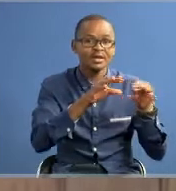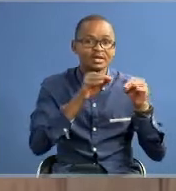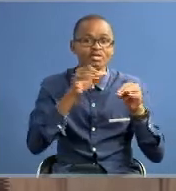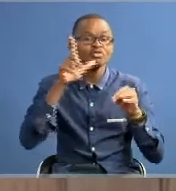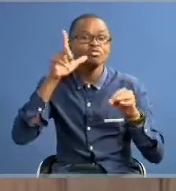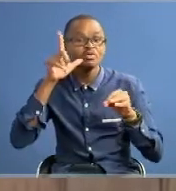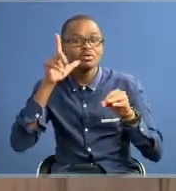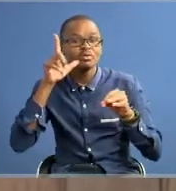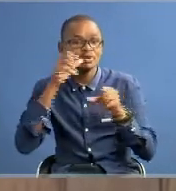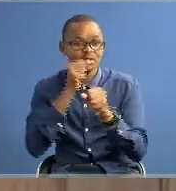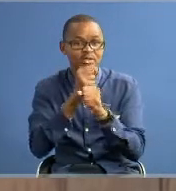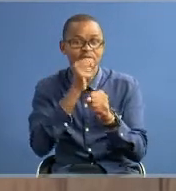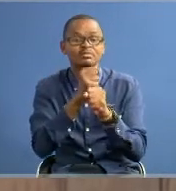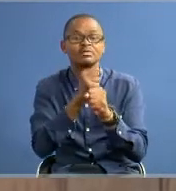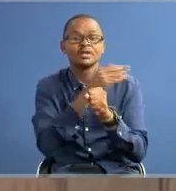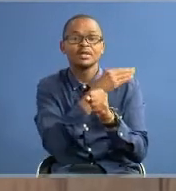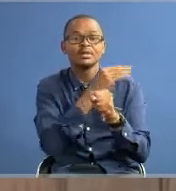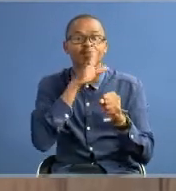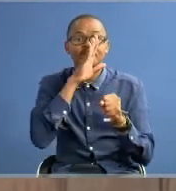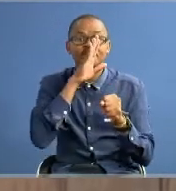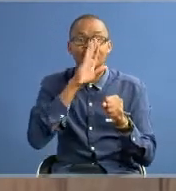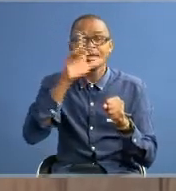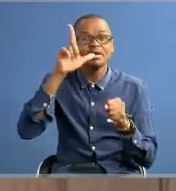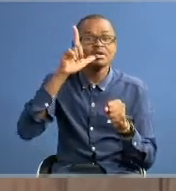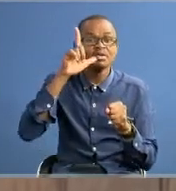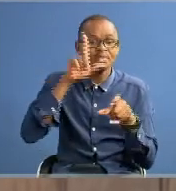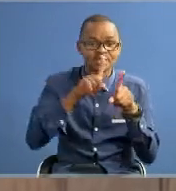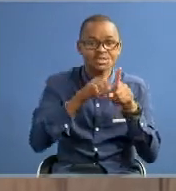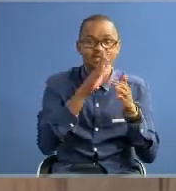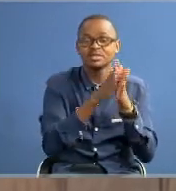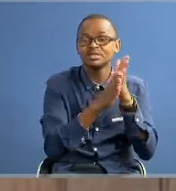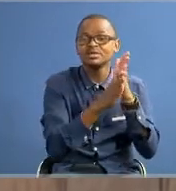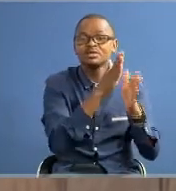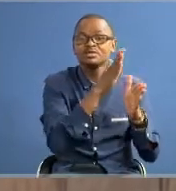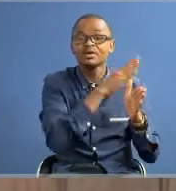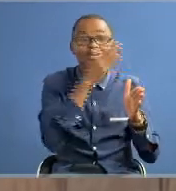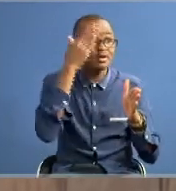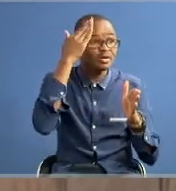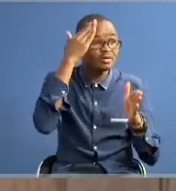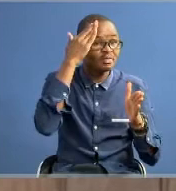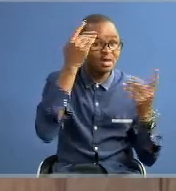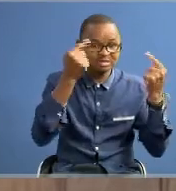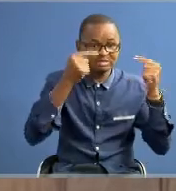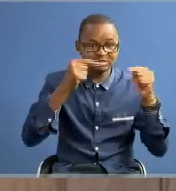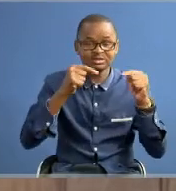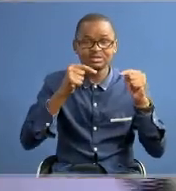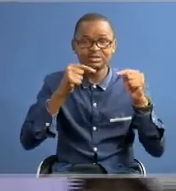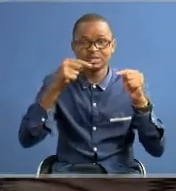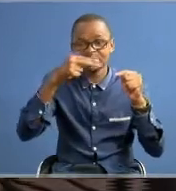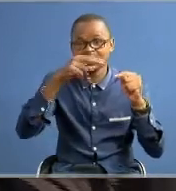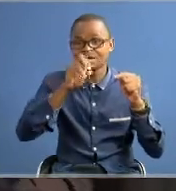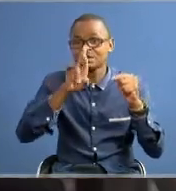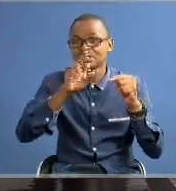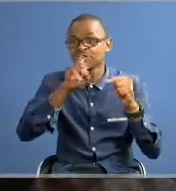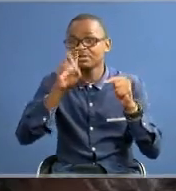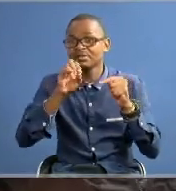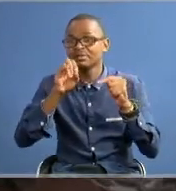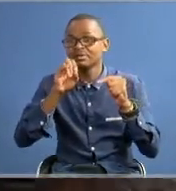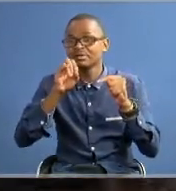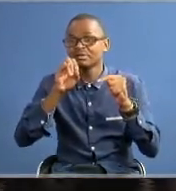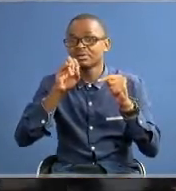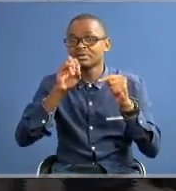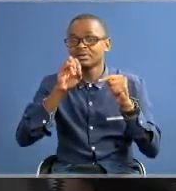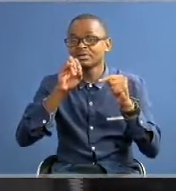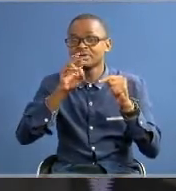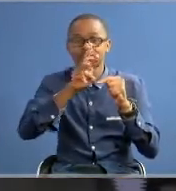London. They would wear the headsets and be in London and be in the States. And you know, you broaden someone's horizons. That aside,